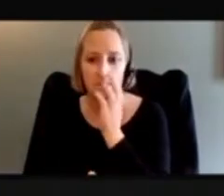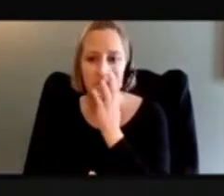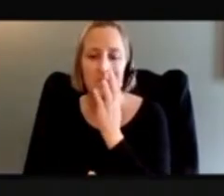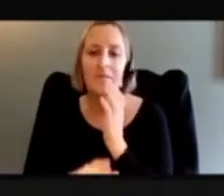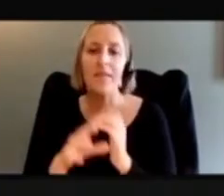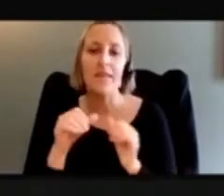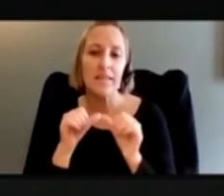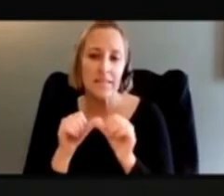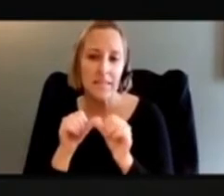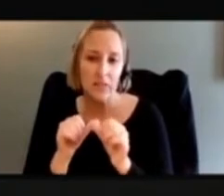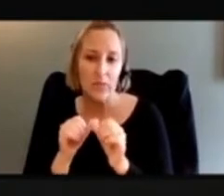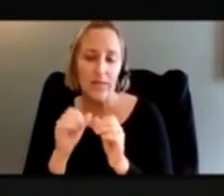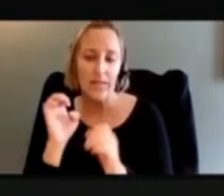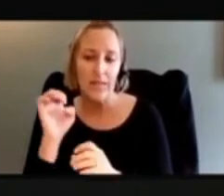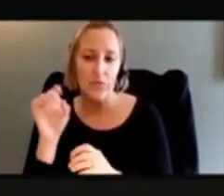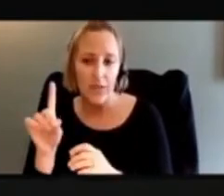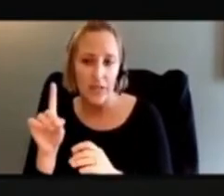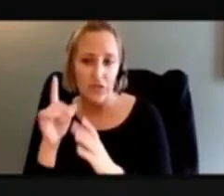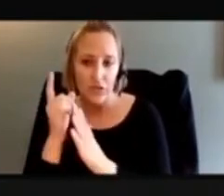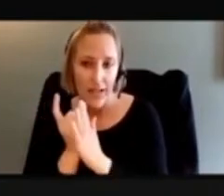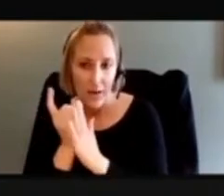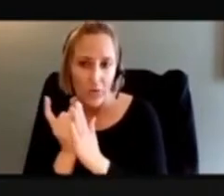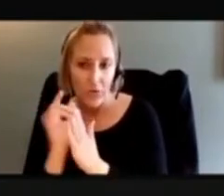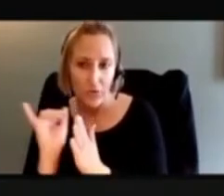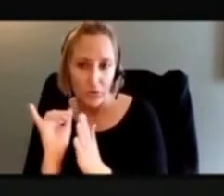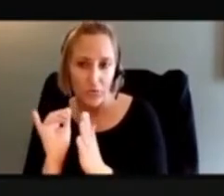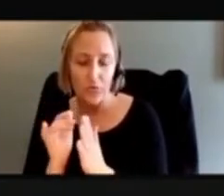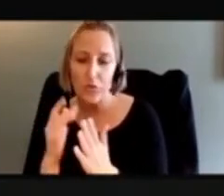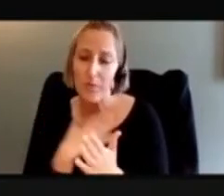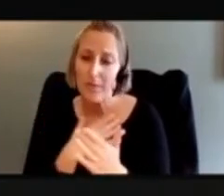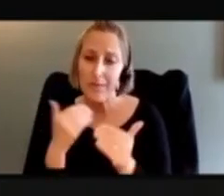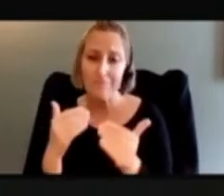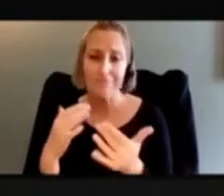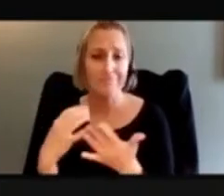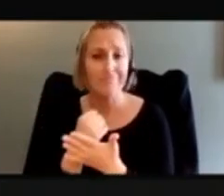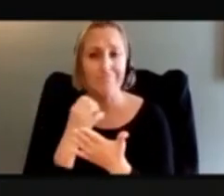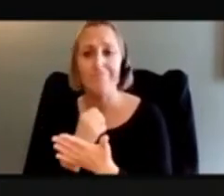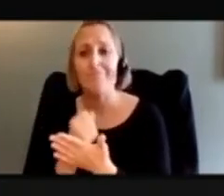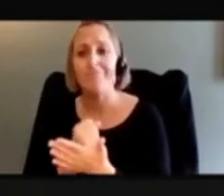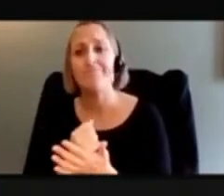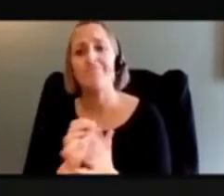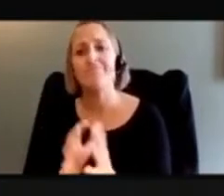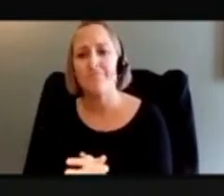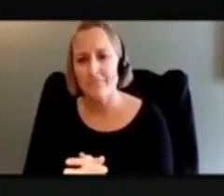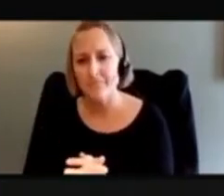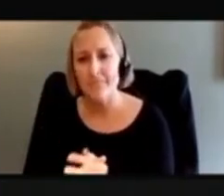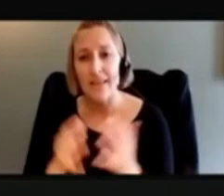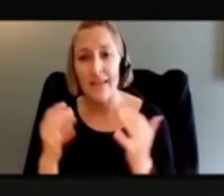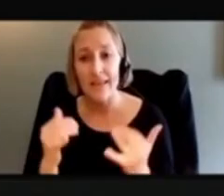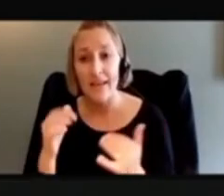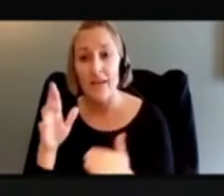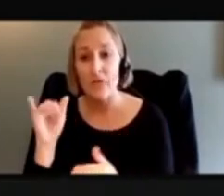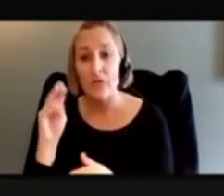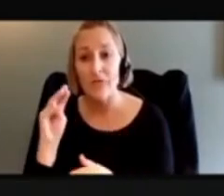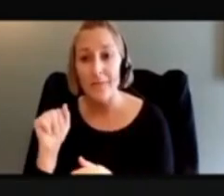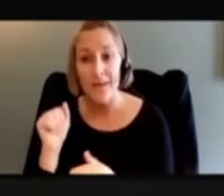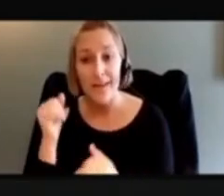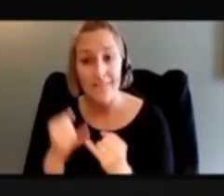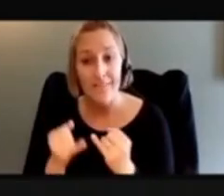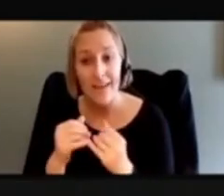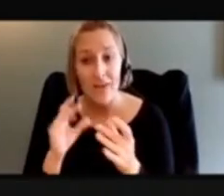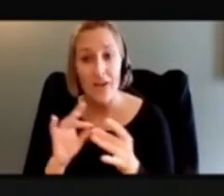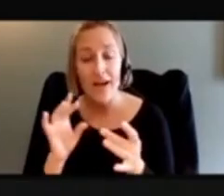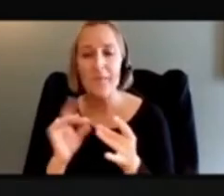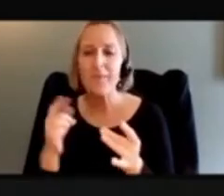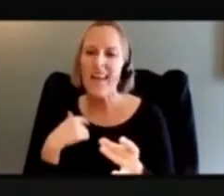education hours for those. So please take advantage of all the things that we have. Rima, some final, anything else you wanted to add? Well, I should end on a